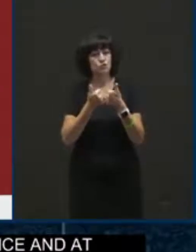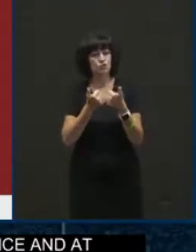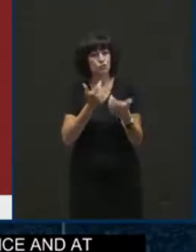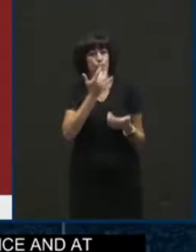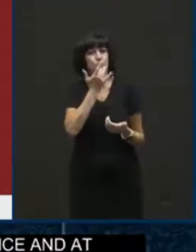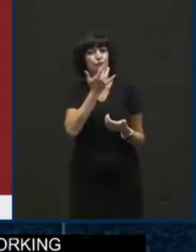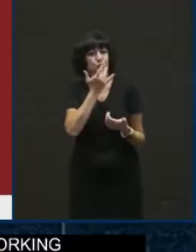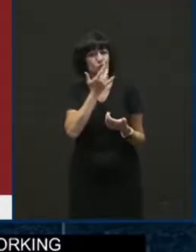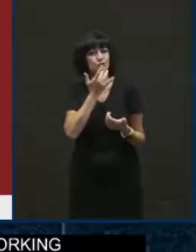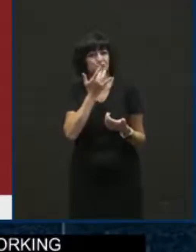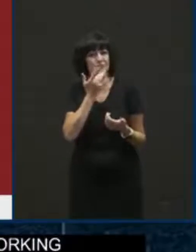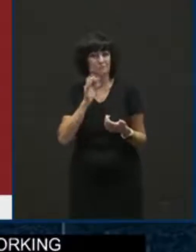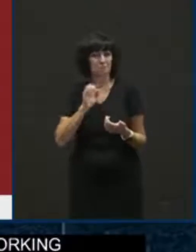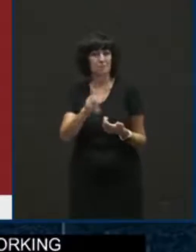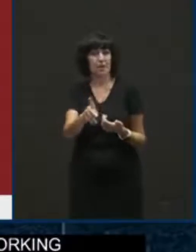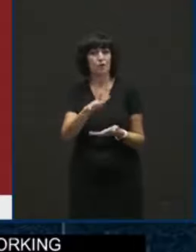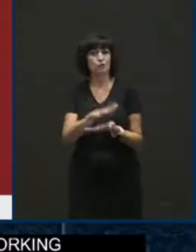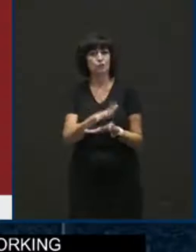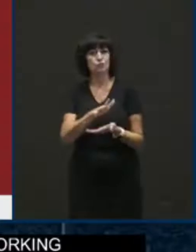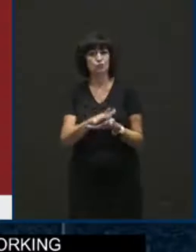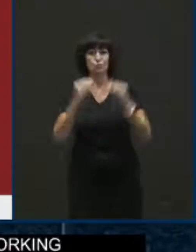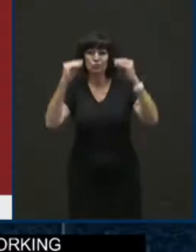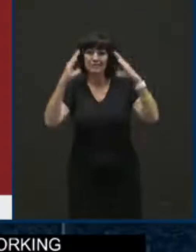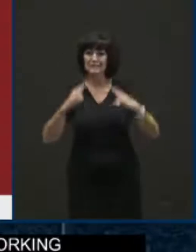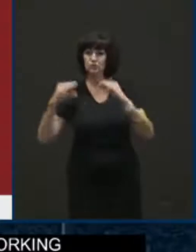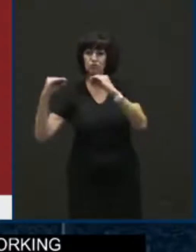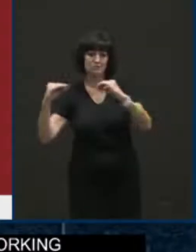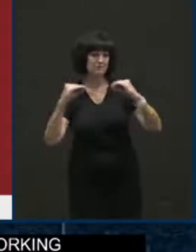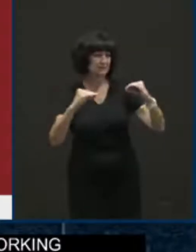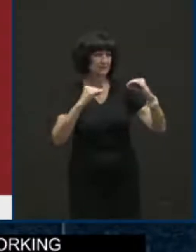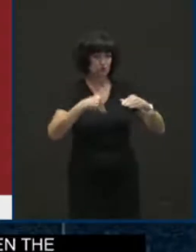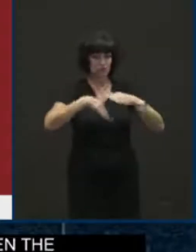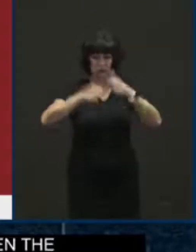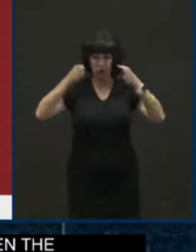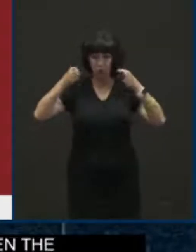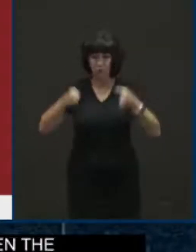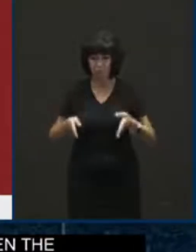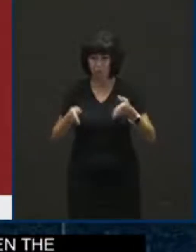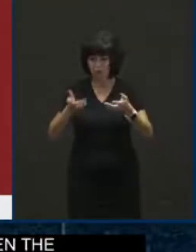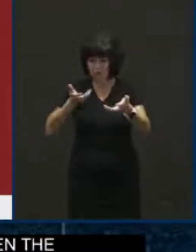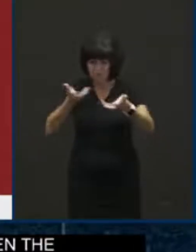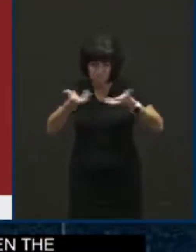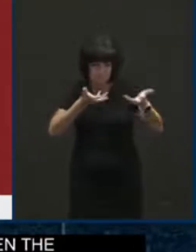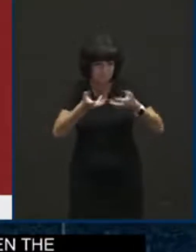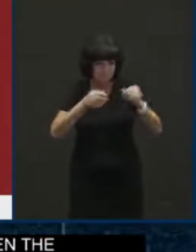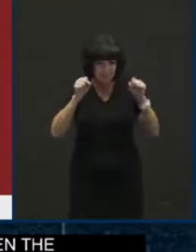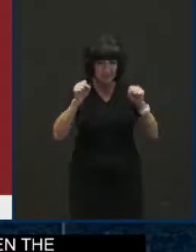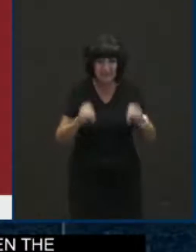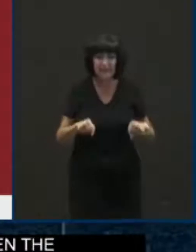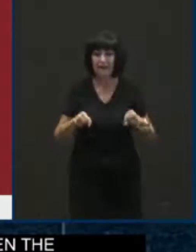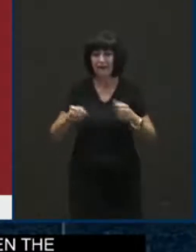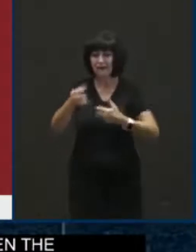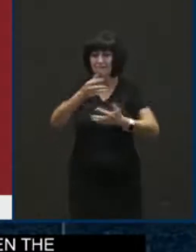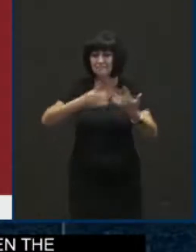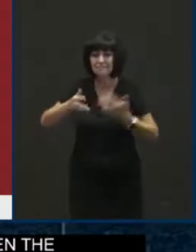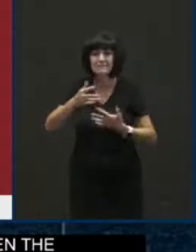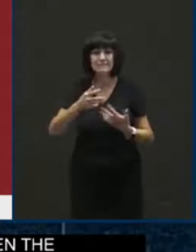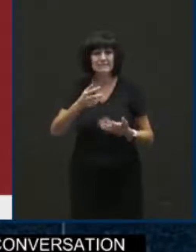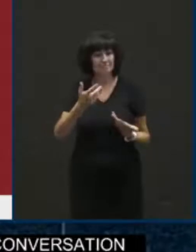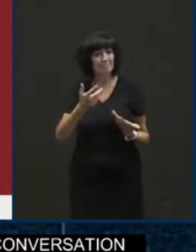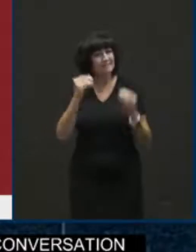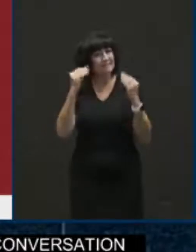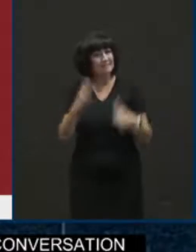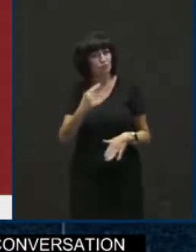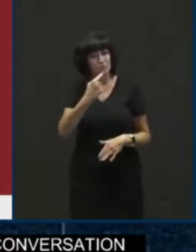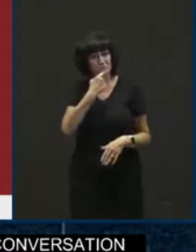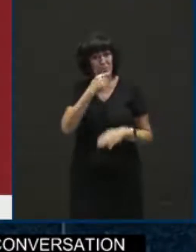are in front of classrooms live. I had a conversation with the teachers about just that. They miss their children, and